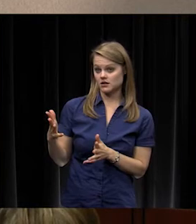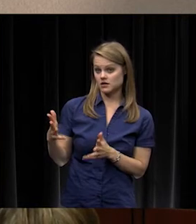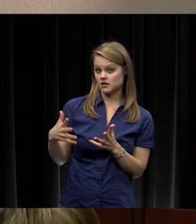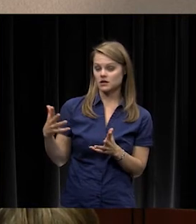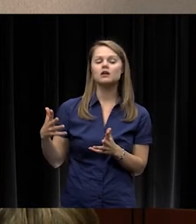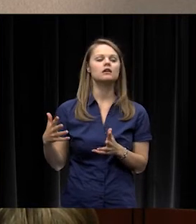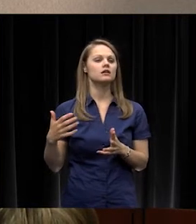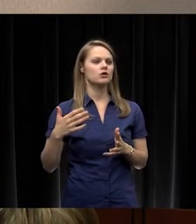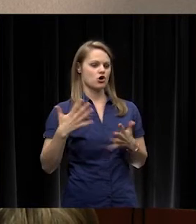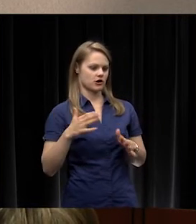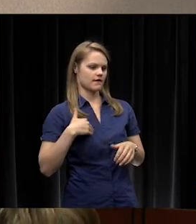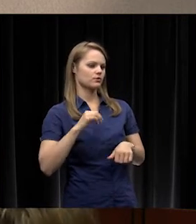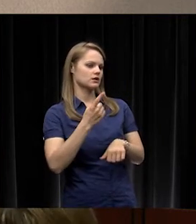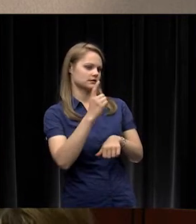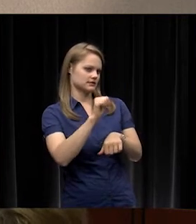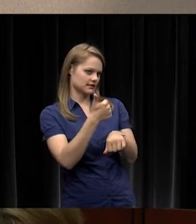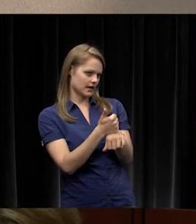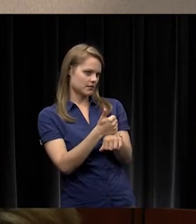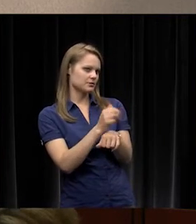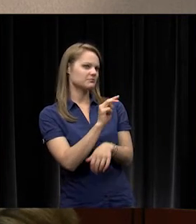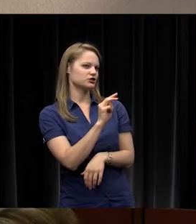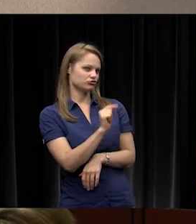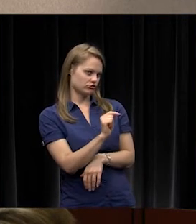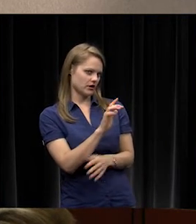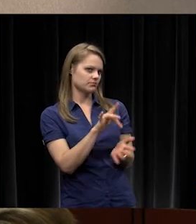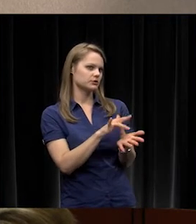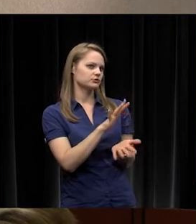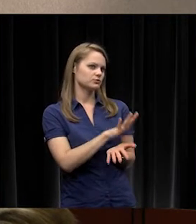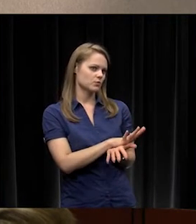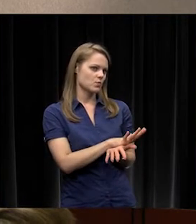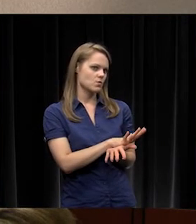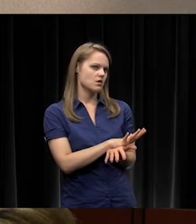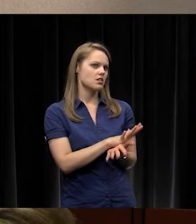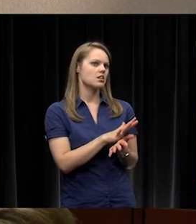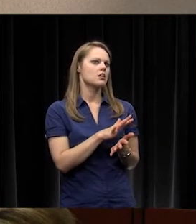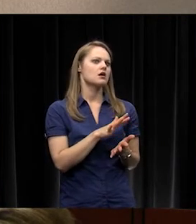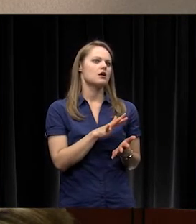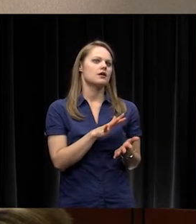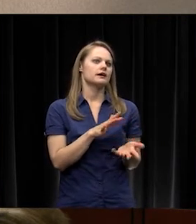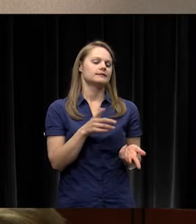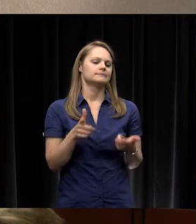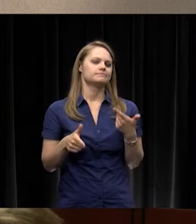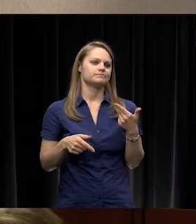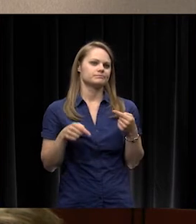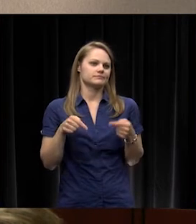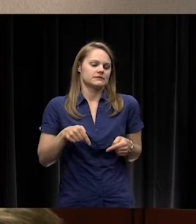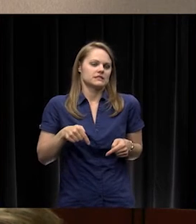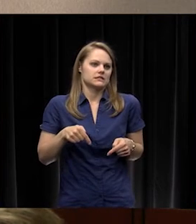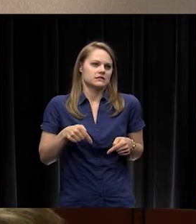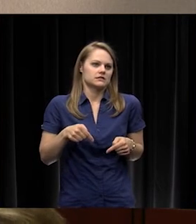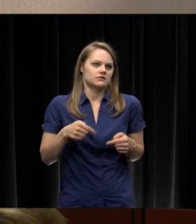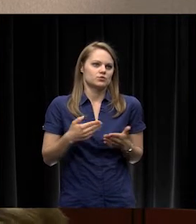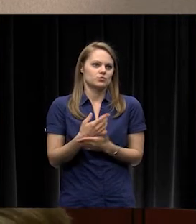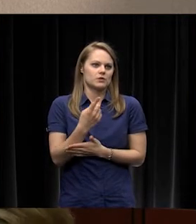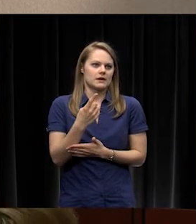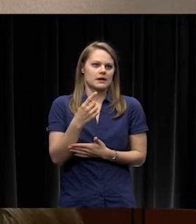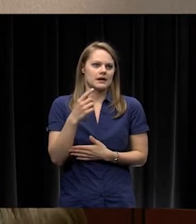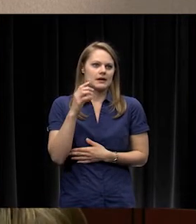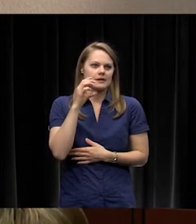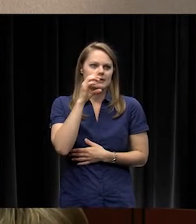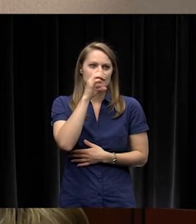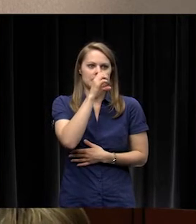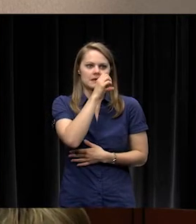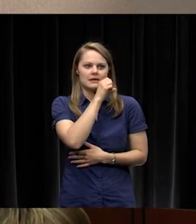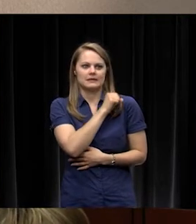There's one at Mission Trail, and this one we've not been approached any further. I guess eventually dead spots go away, and they won't need as